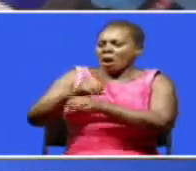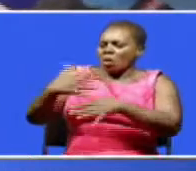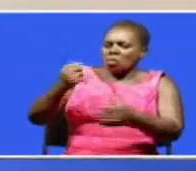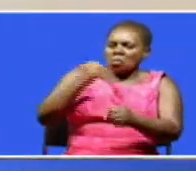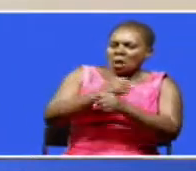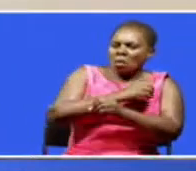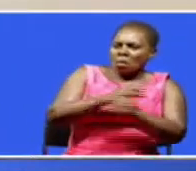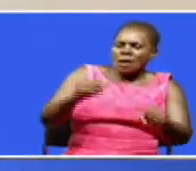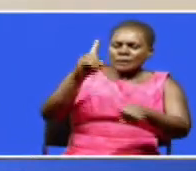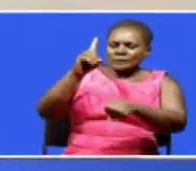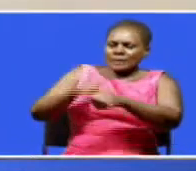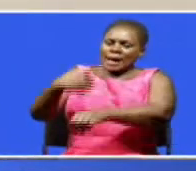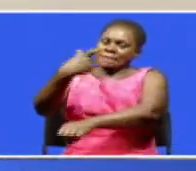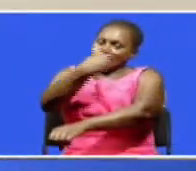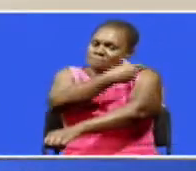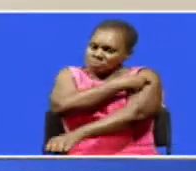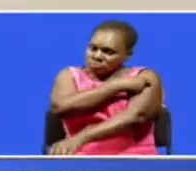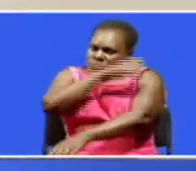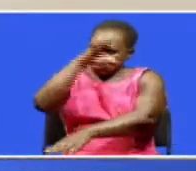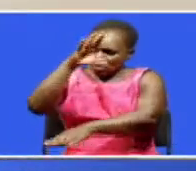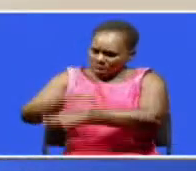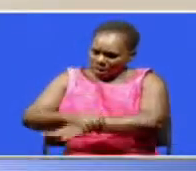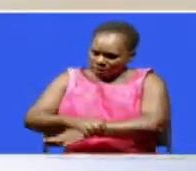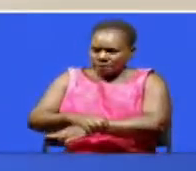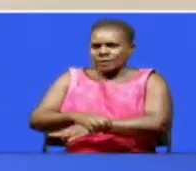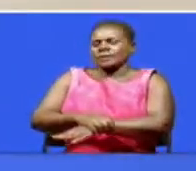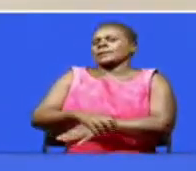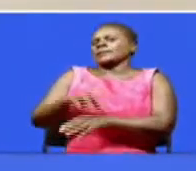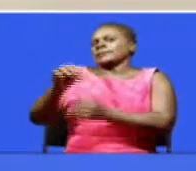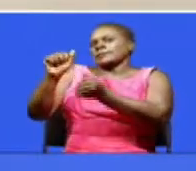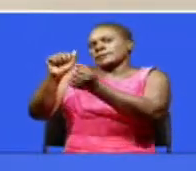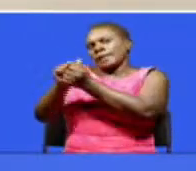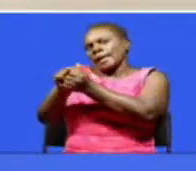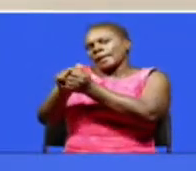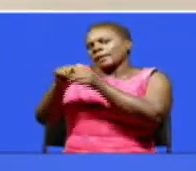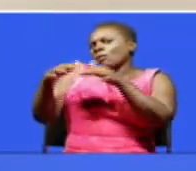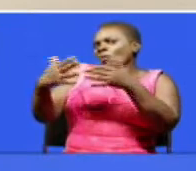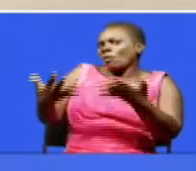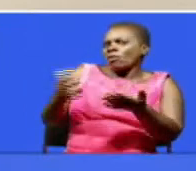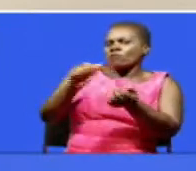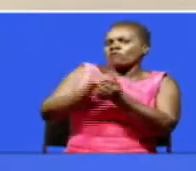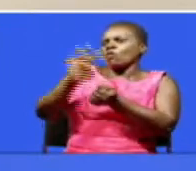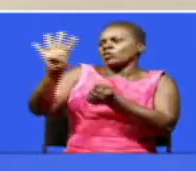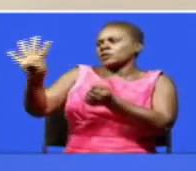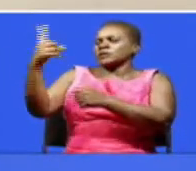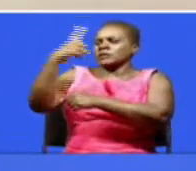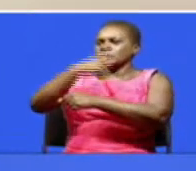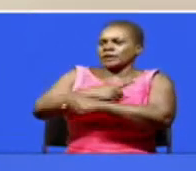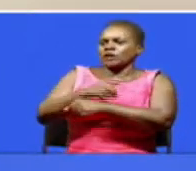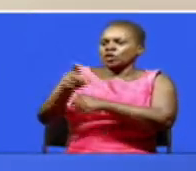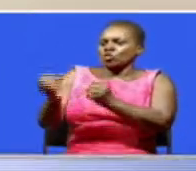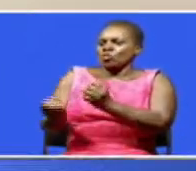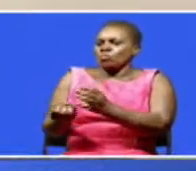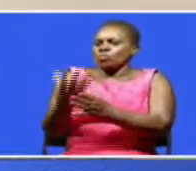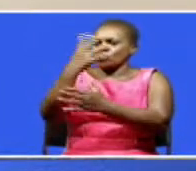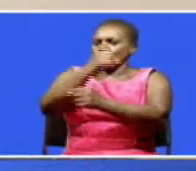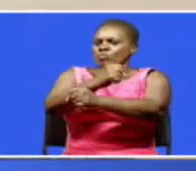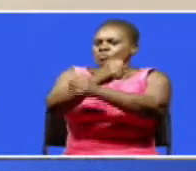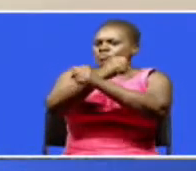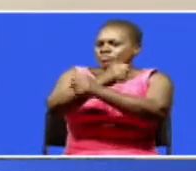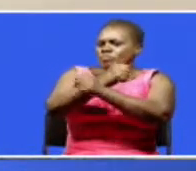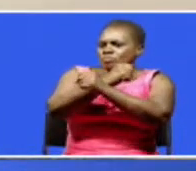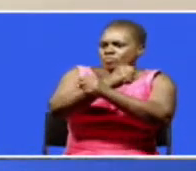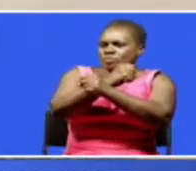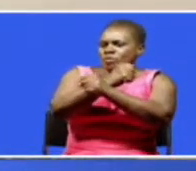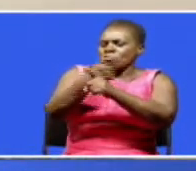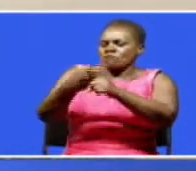not. When you get vaccinated, it takes up to between 10 to 14 days for you to start developing antibodies